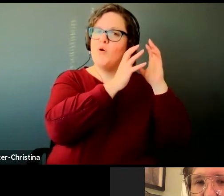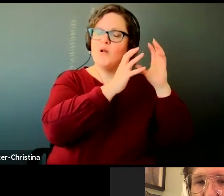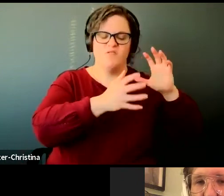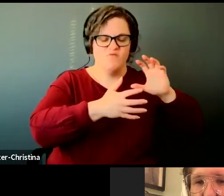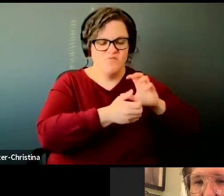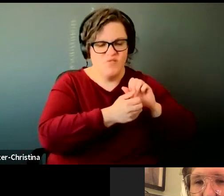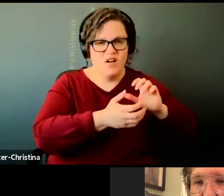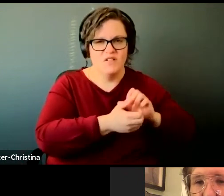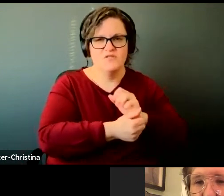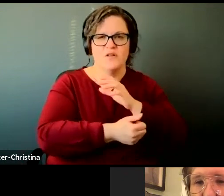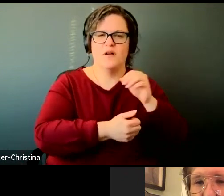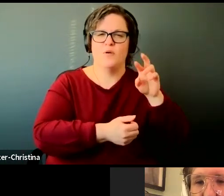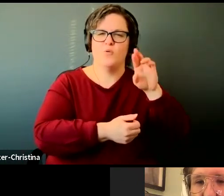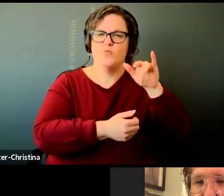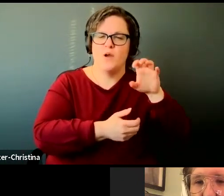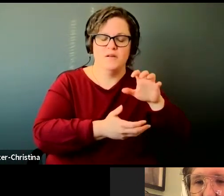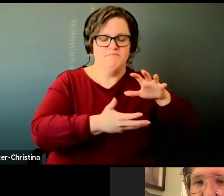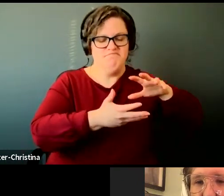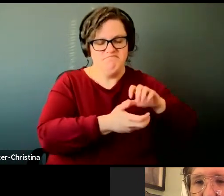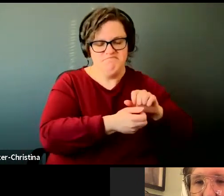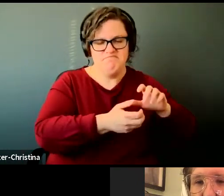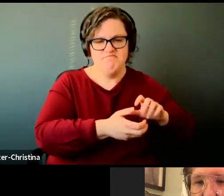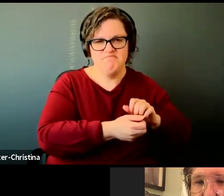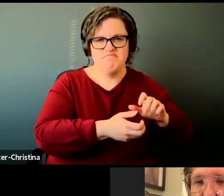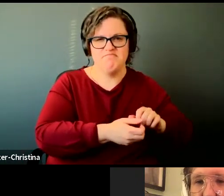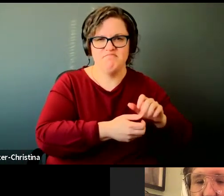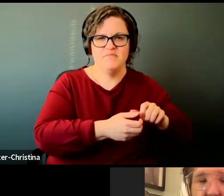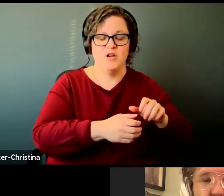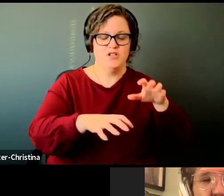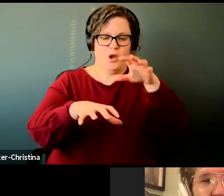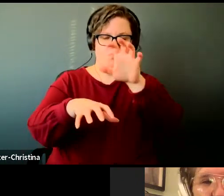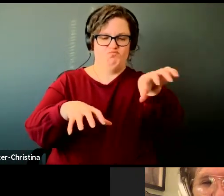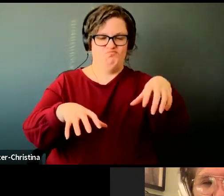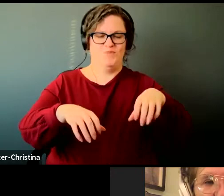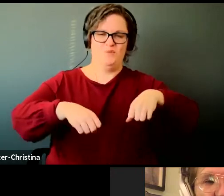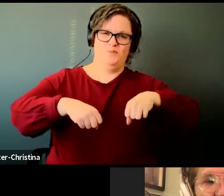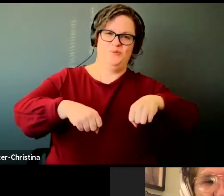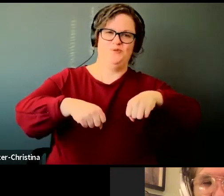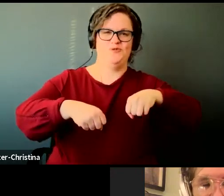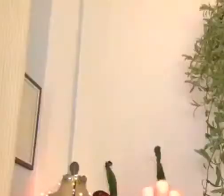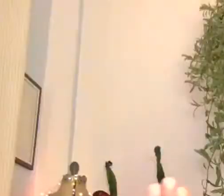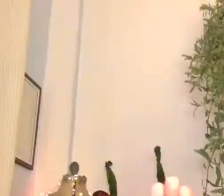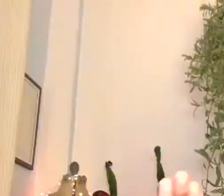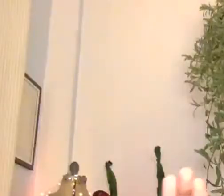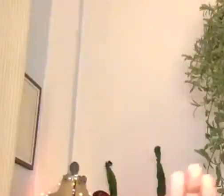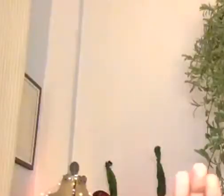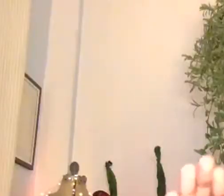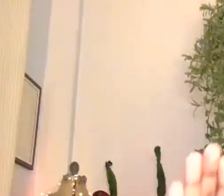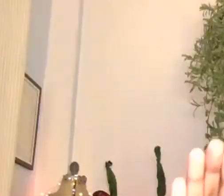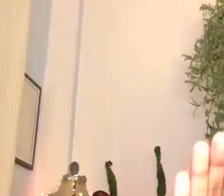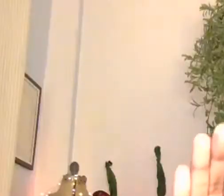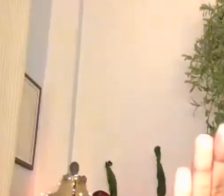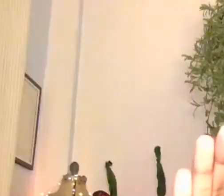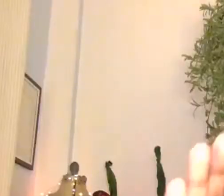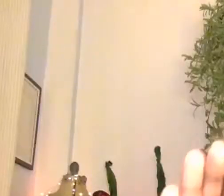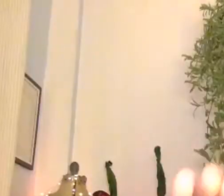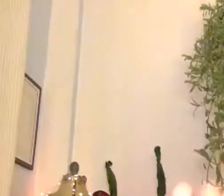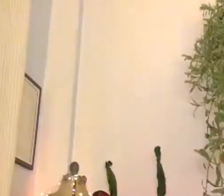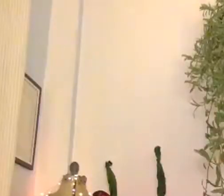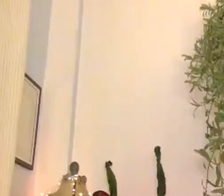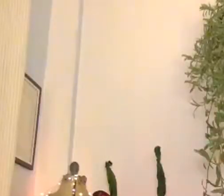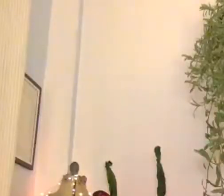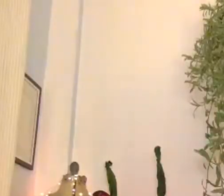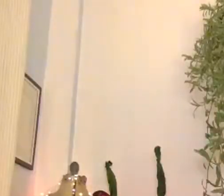ground rice, and that she'd push in a cart every single day of her life, all the way